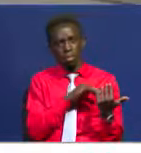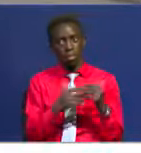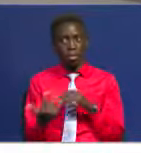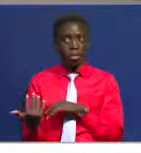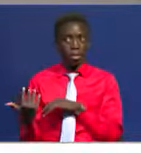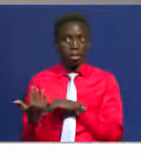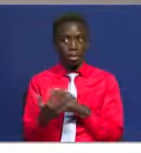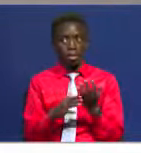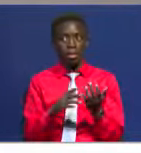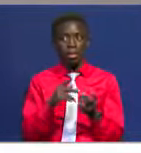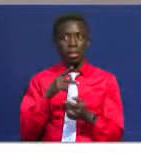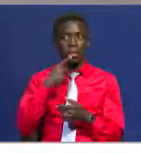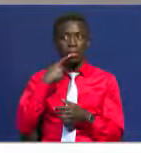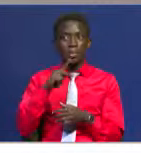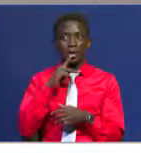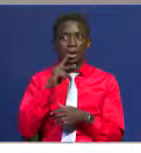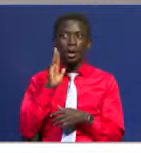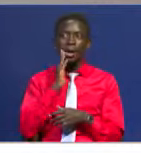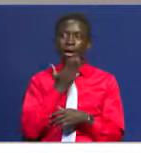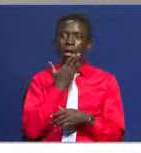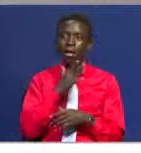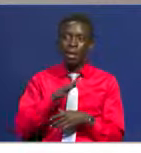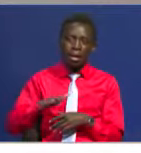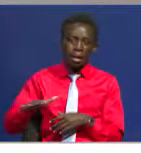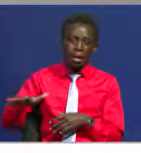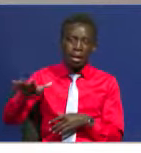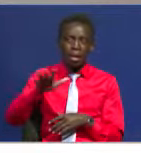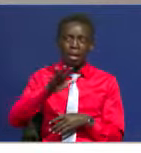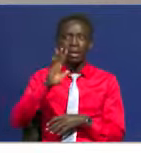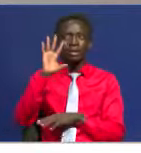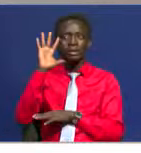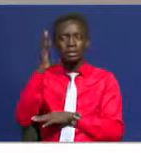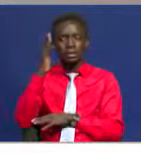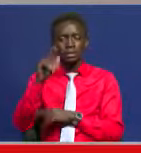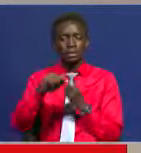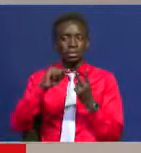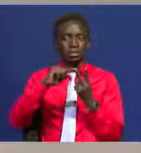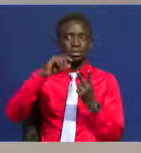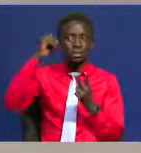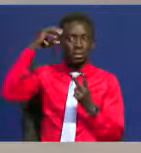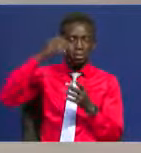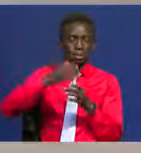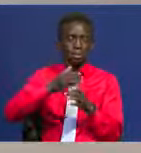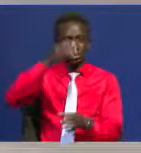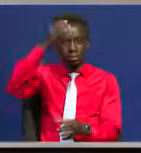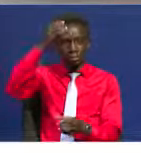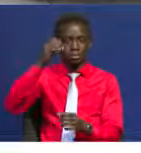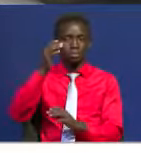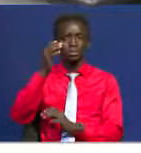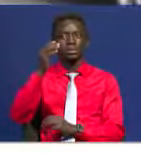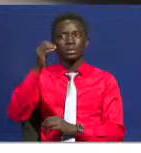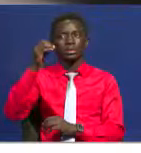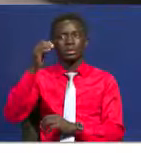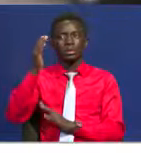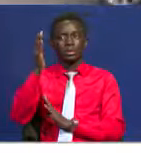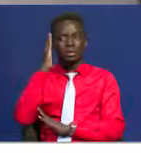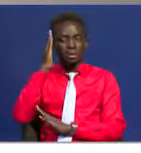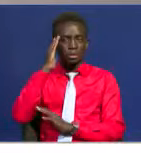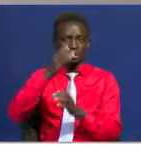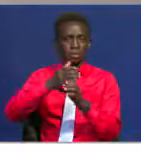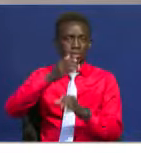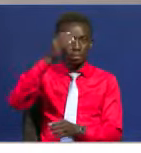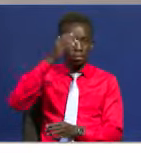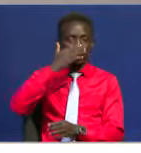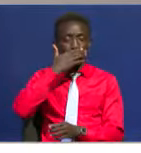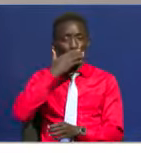is thrown all over. Nothing is spared. Trees, electricity poles, security camera poles, pavements, the